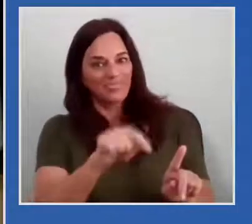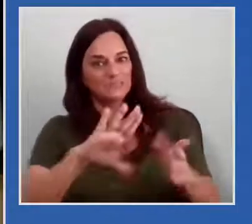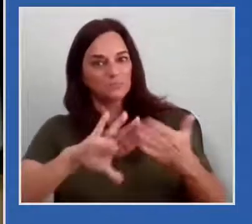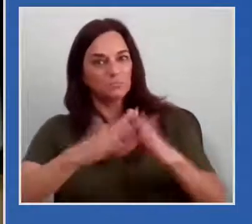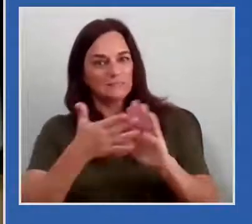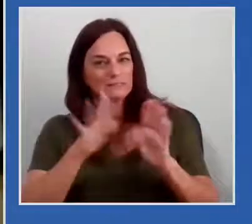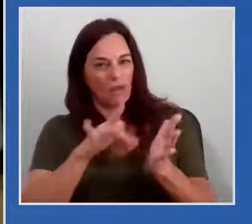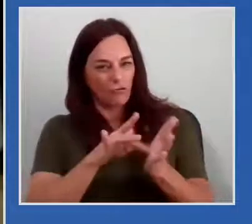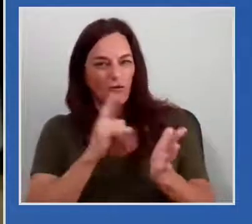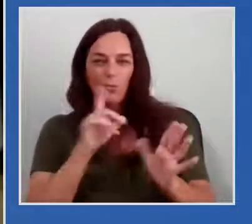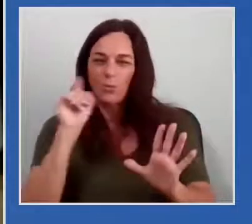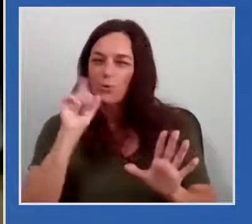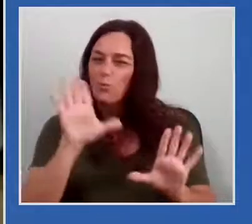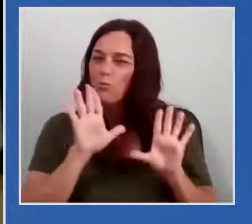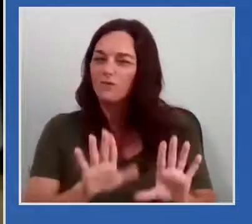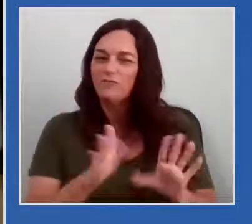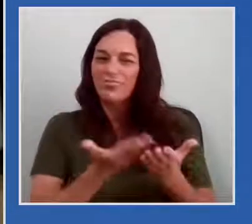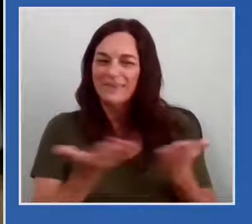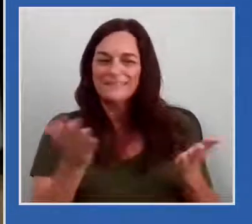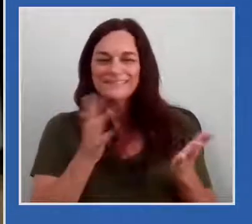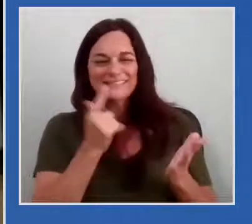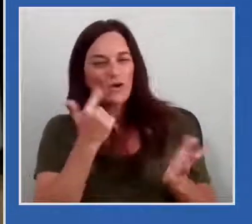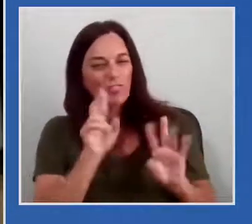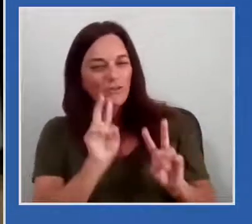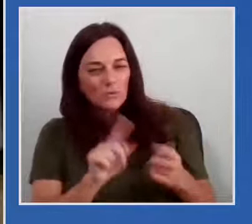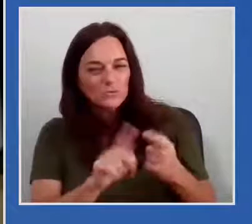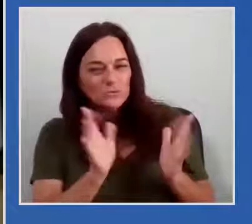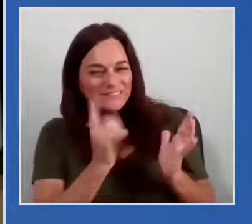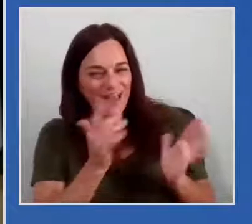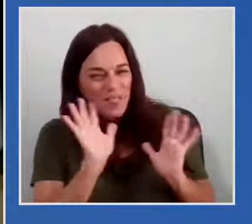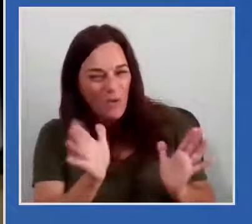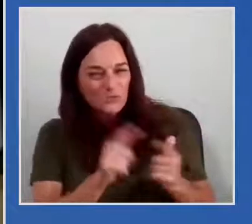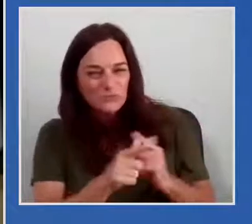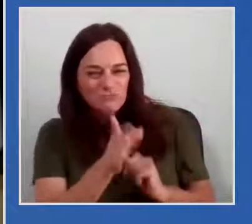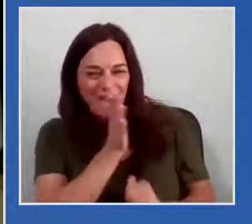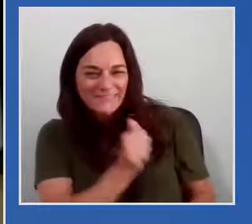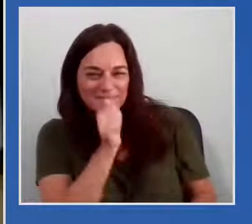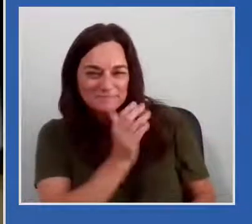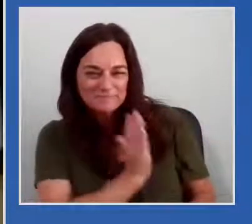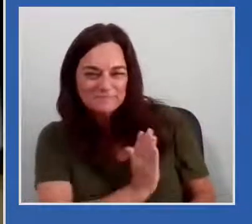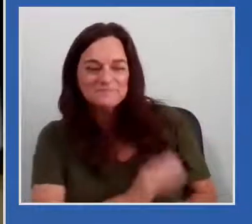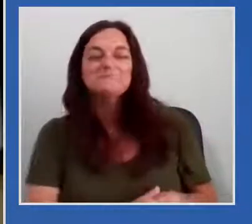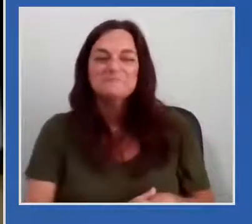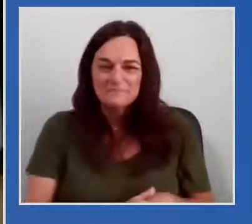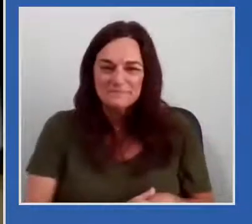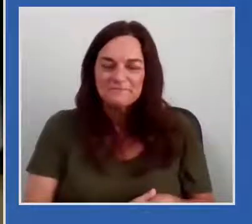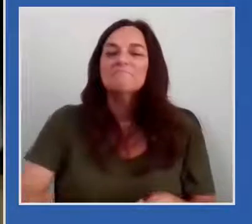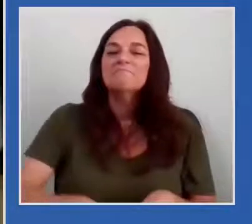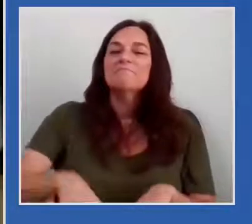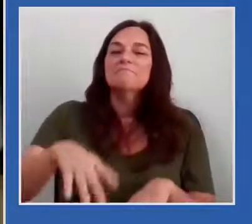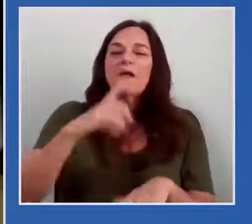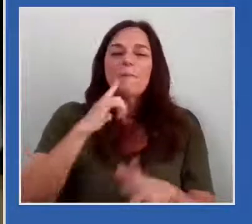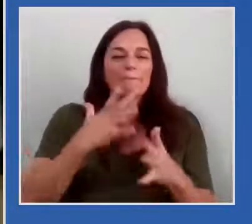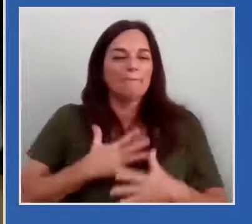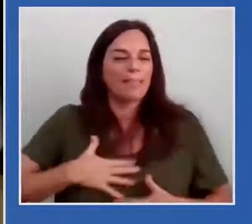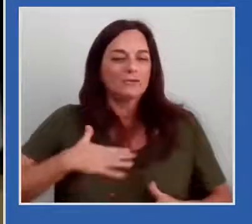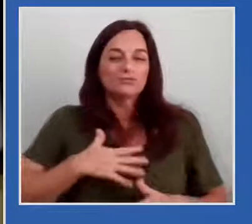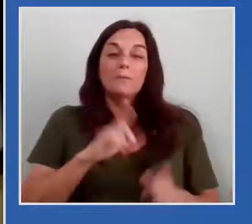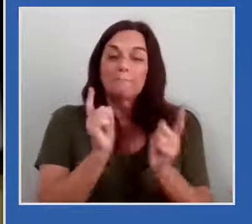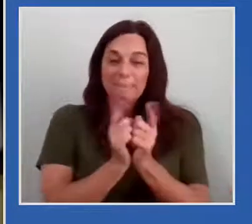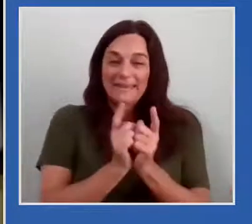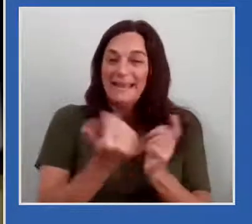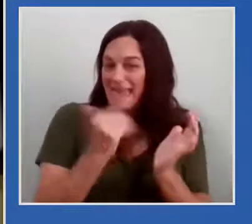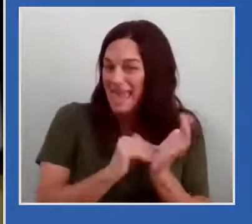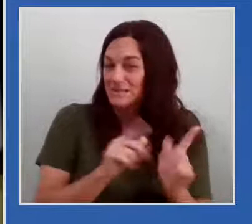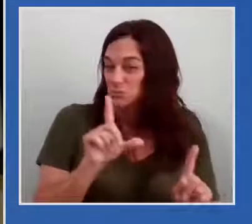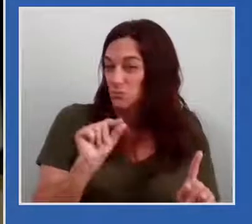about you, Carl, and looking forward to saying hello to you privately. You know, I had the pleasure of meeting Carl back in 2012. He may not remember it,